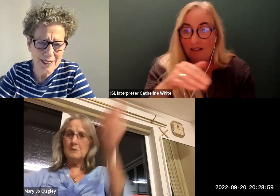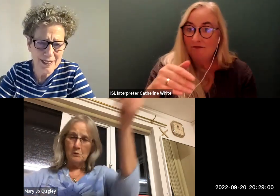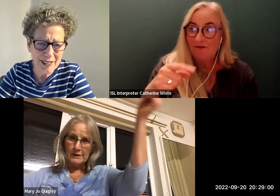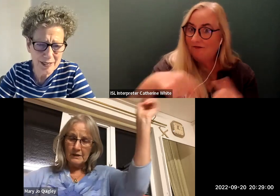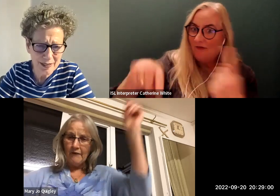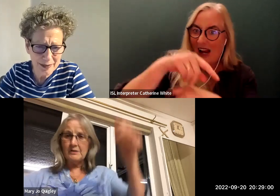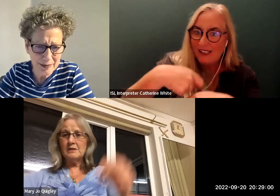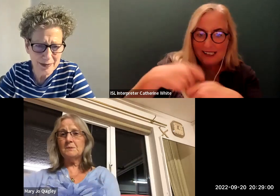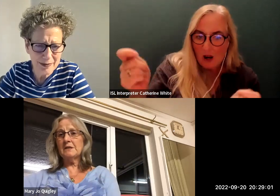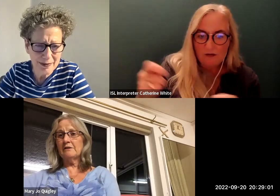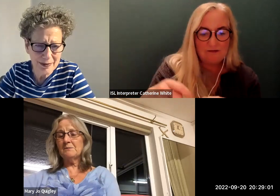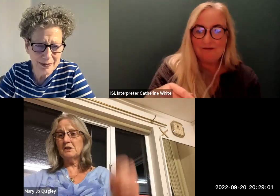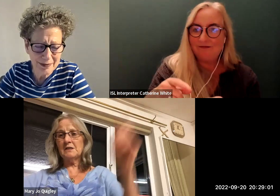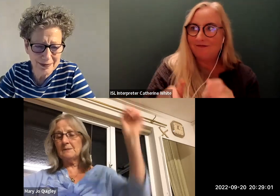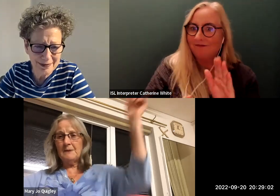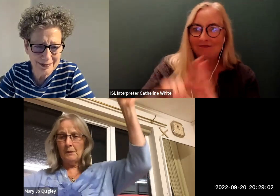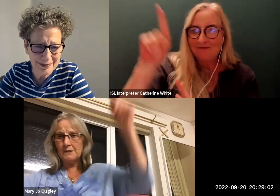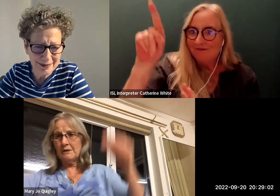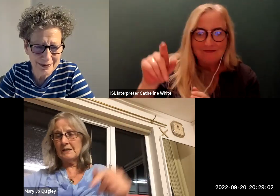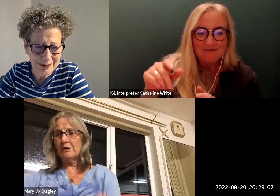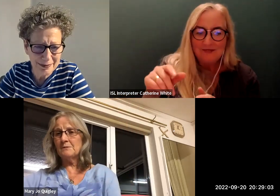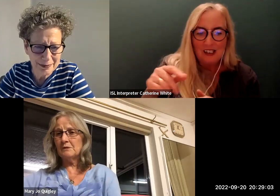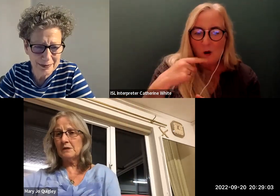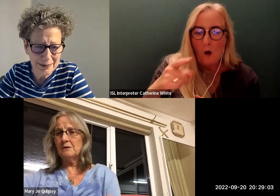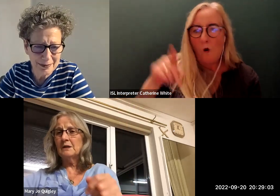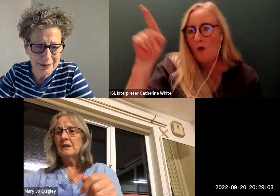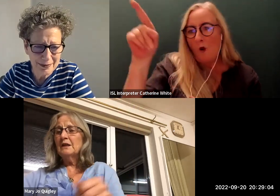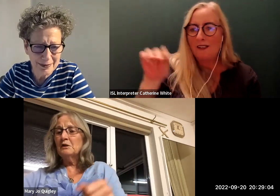and mum was going into the offices upstairs, because she said the people upstairs never come